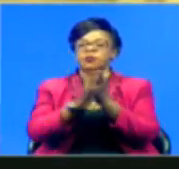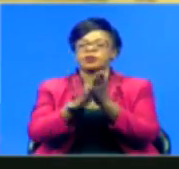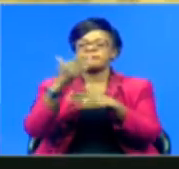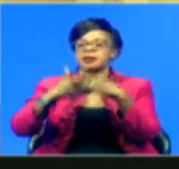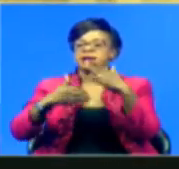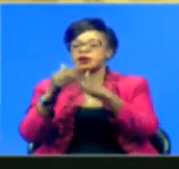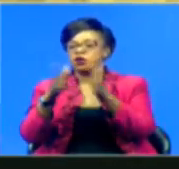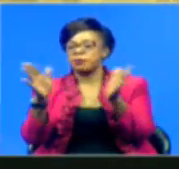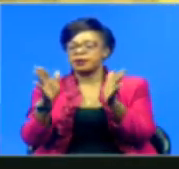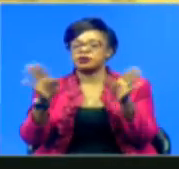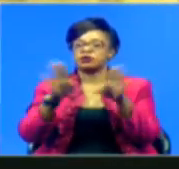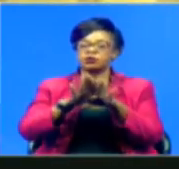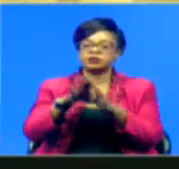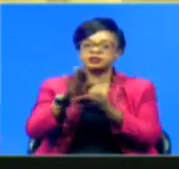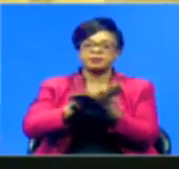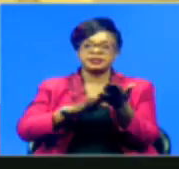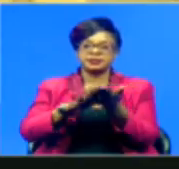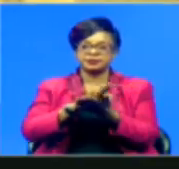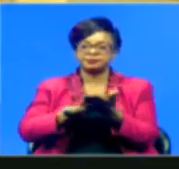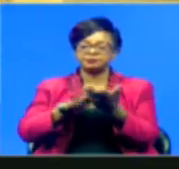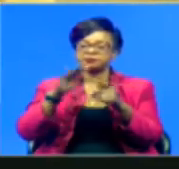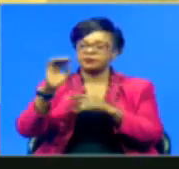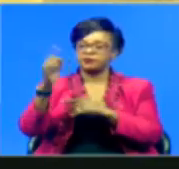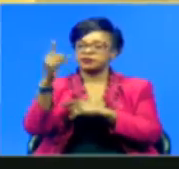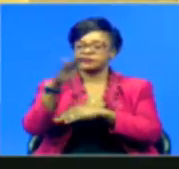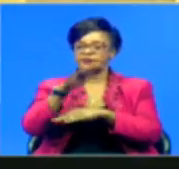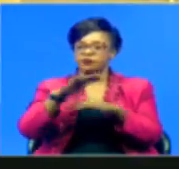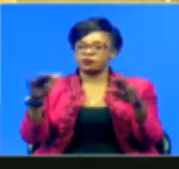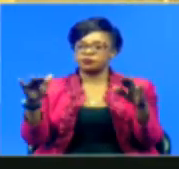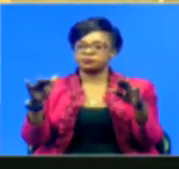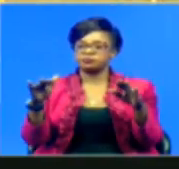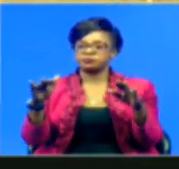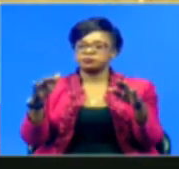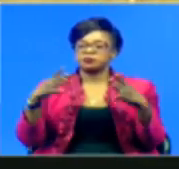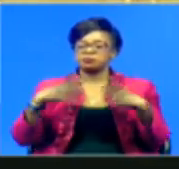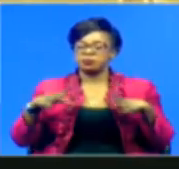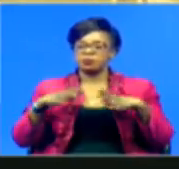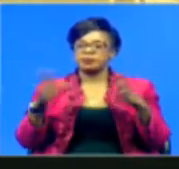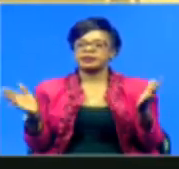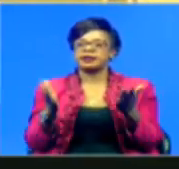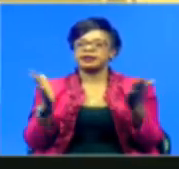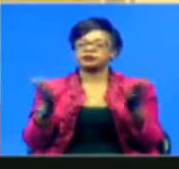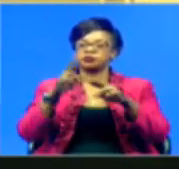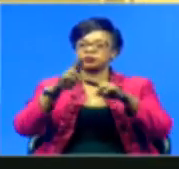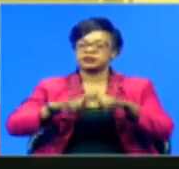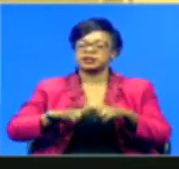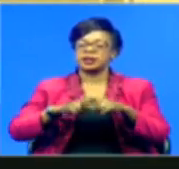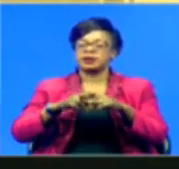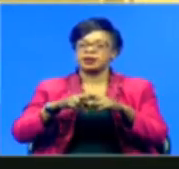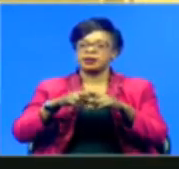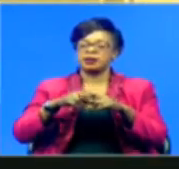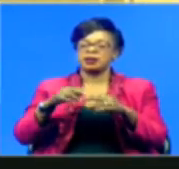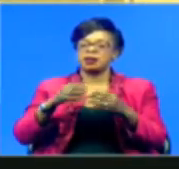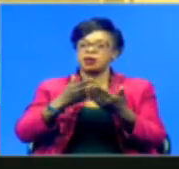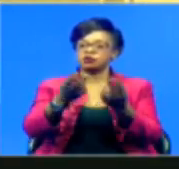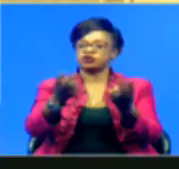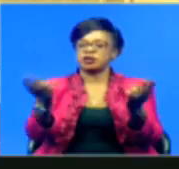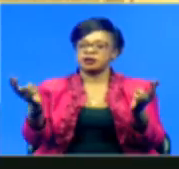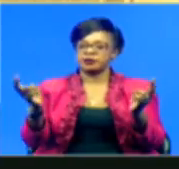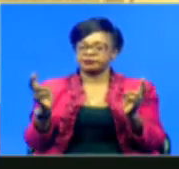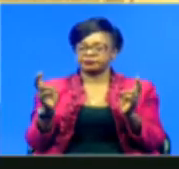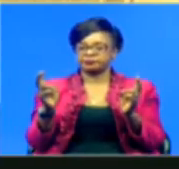spaces. Once on the first floor or second floor, passengers will be encouraged to sit at the lounge areas as their locomotive